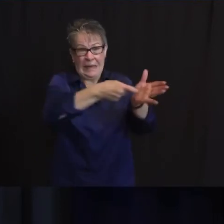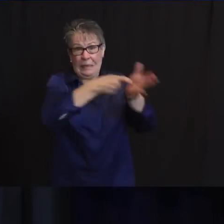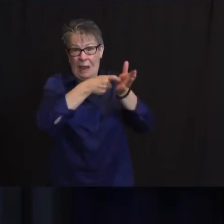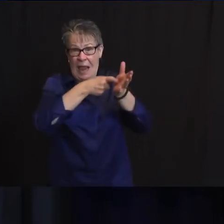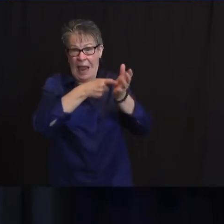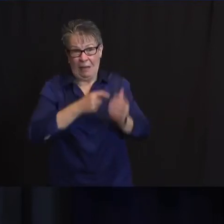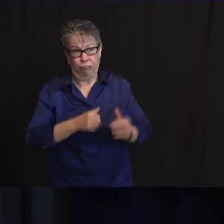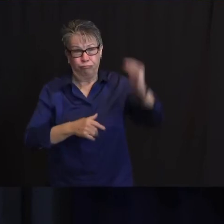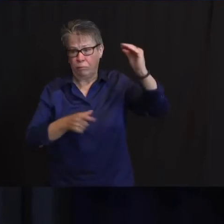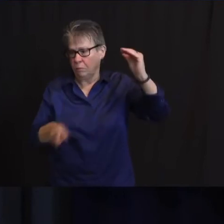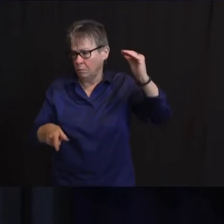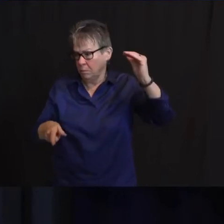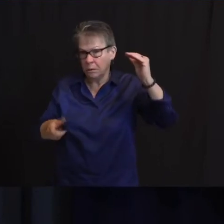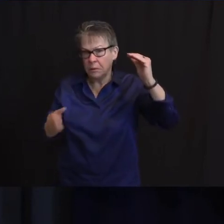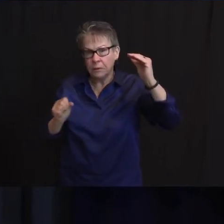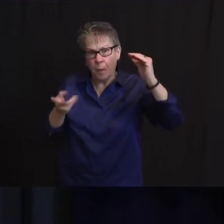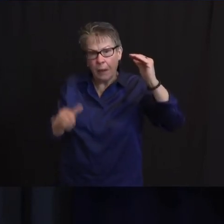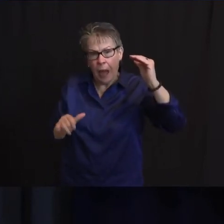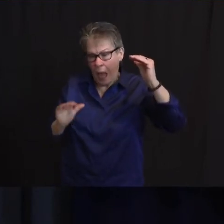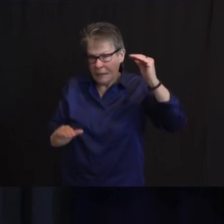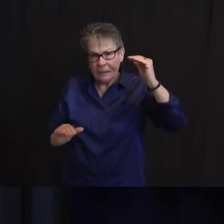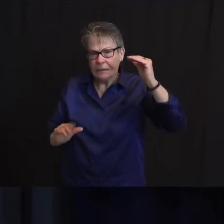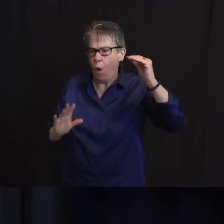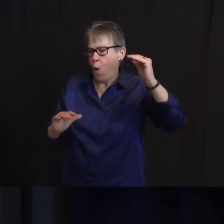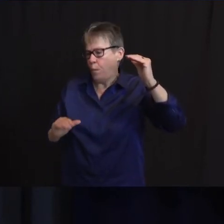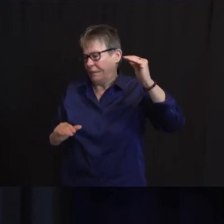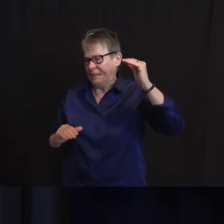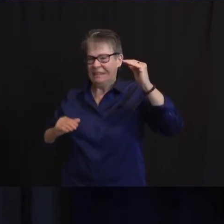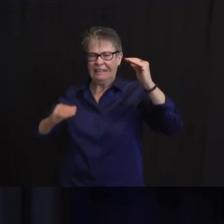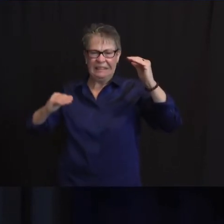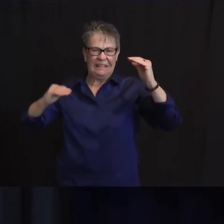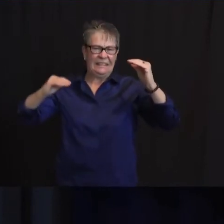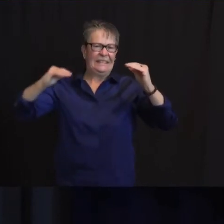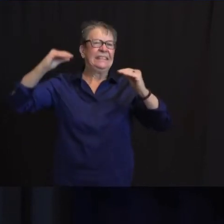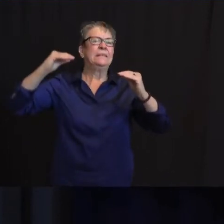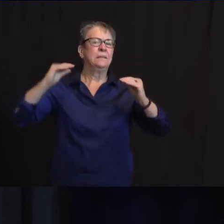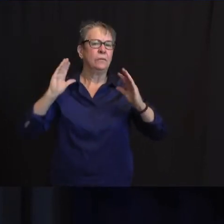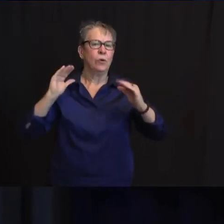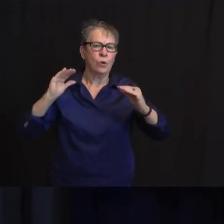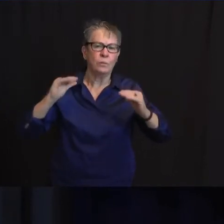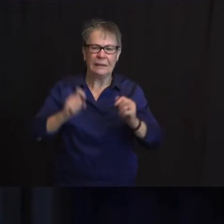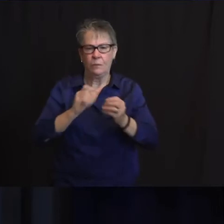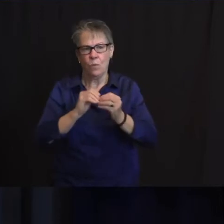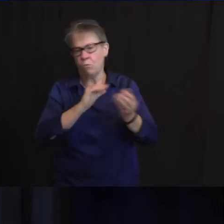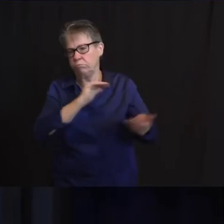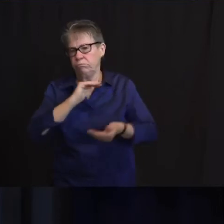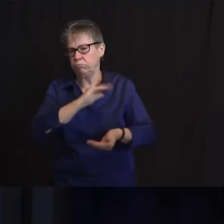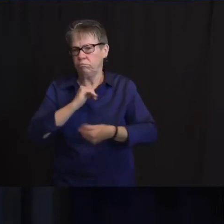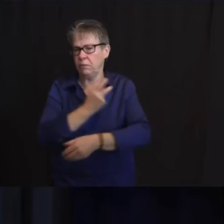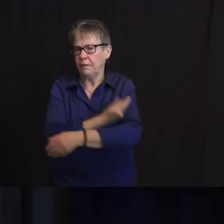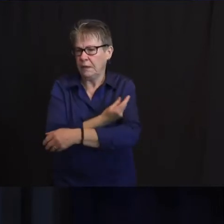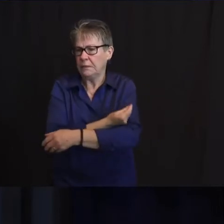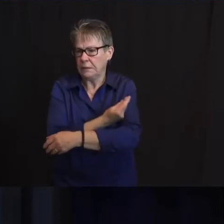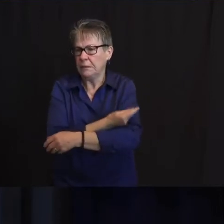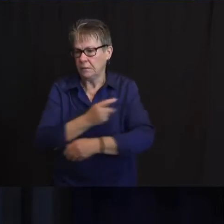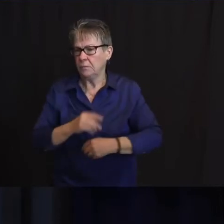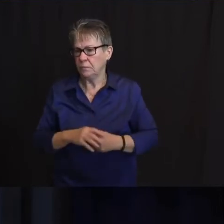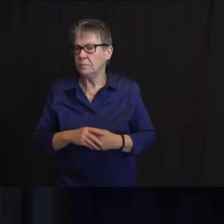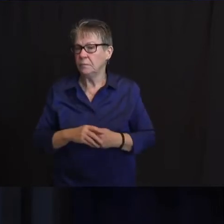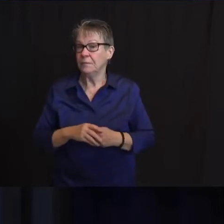coming weeks and months. Additional vaccine manufacturers, like Johnson & Johnson, will likely be approved in